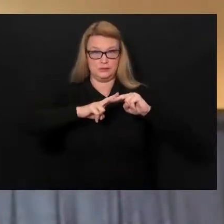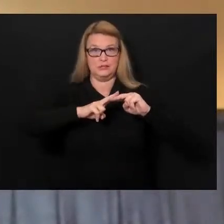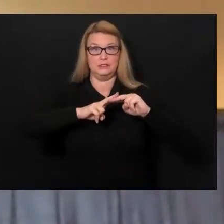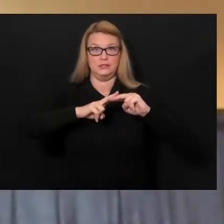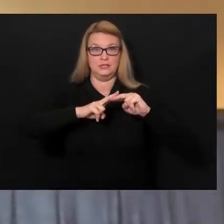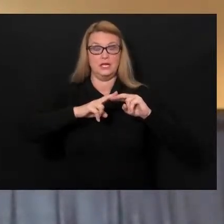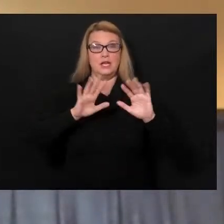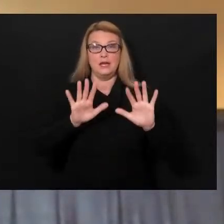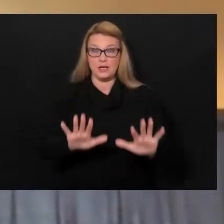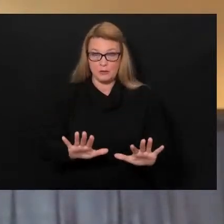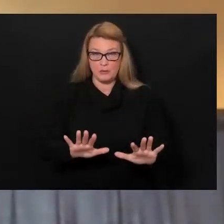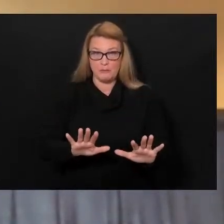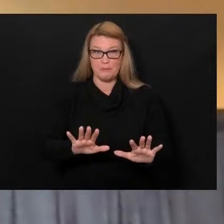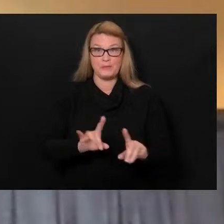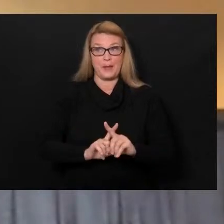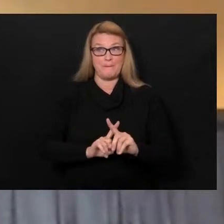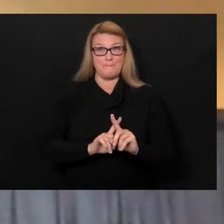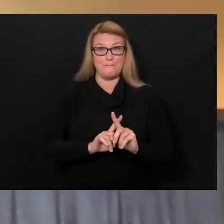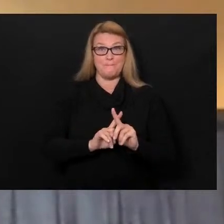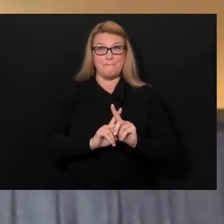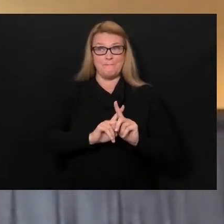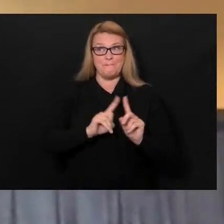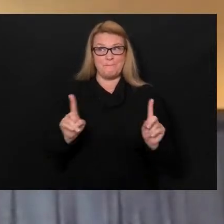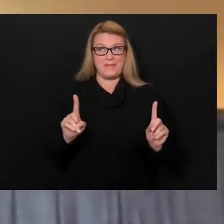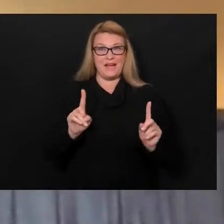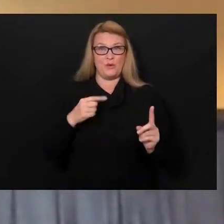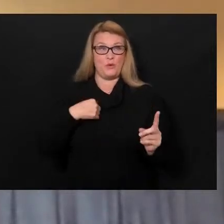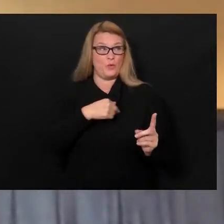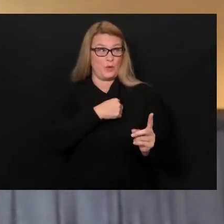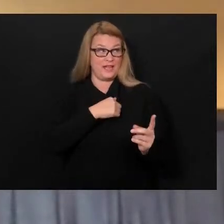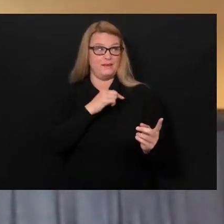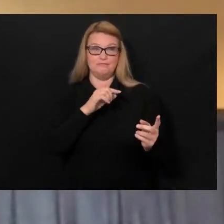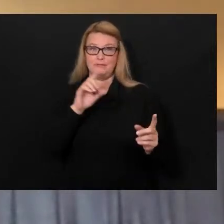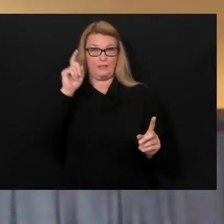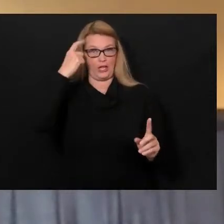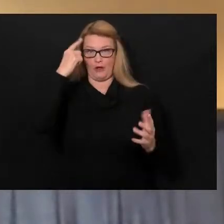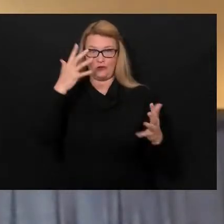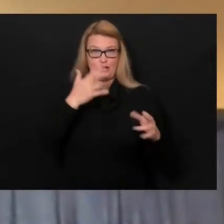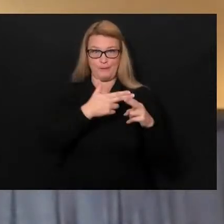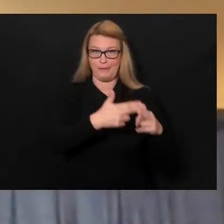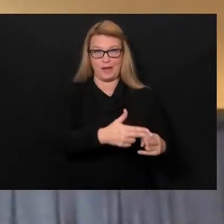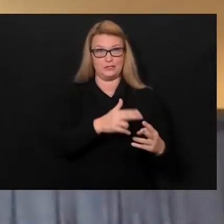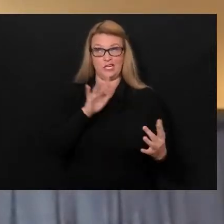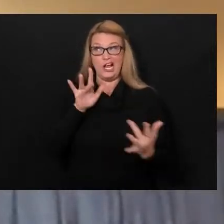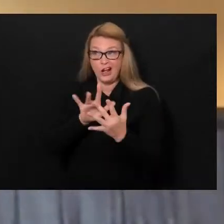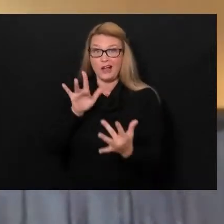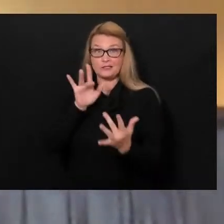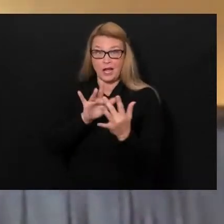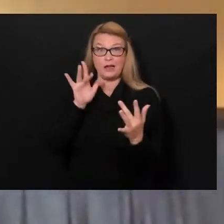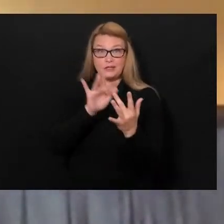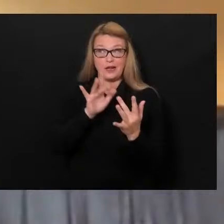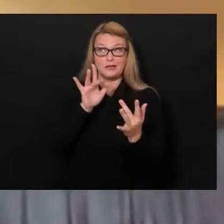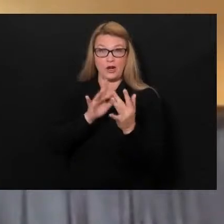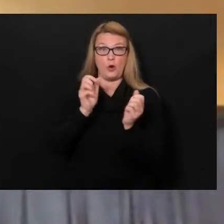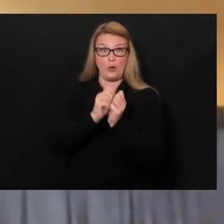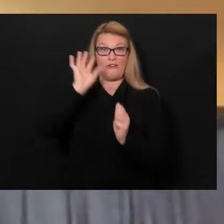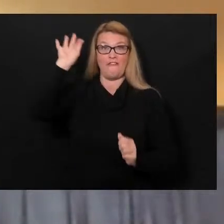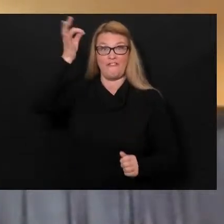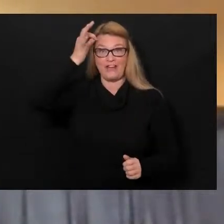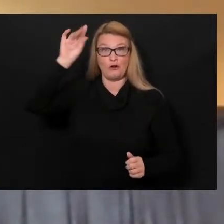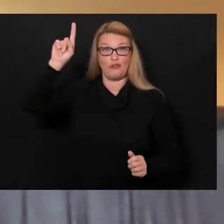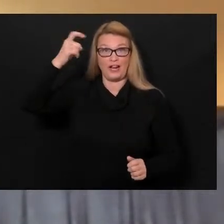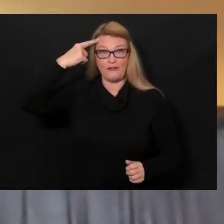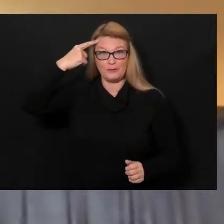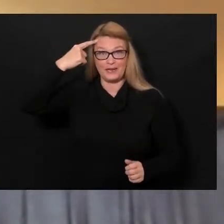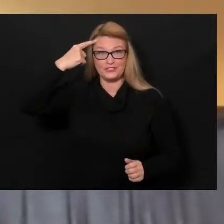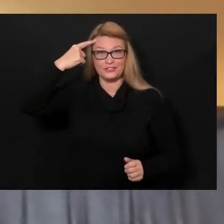prioritized groups. We have had contact, as the governor has had constant contact. We've also had contact with folks